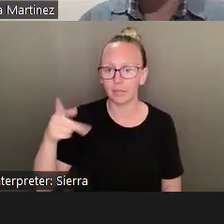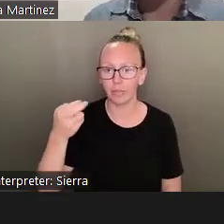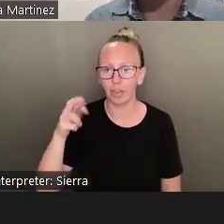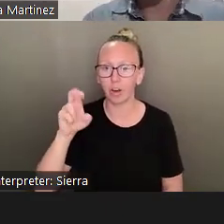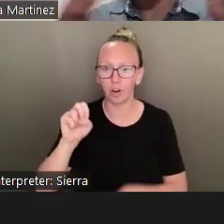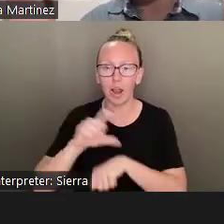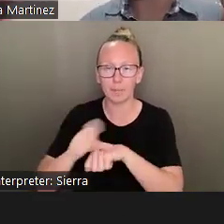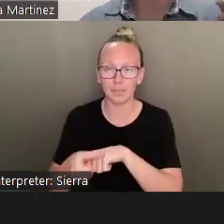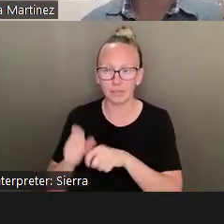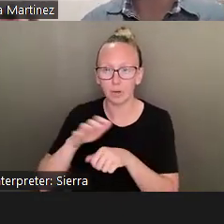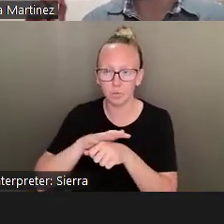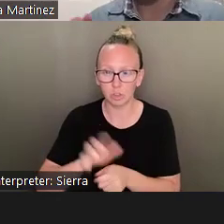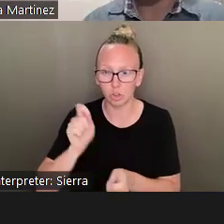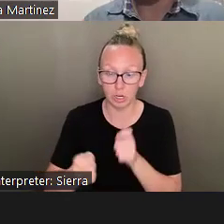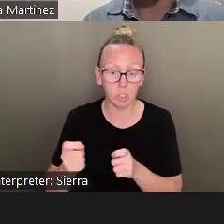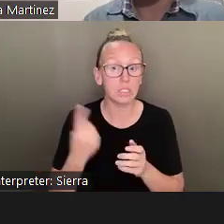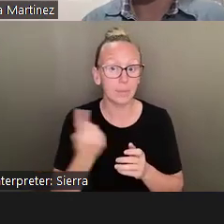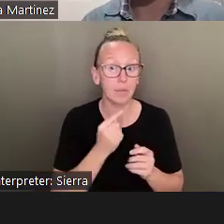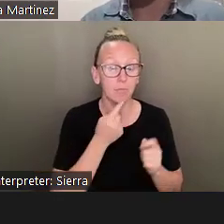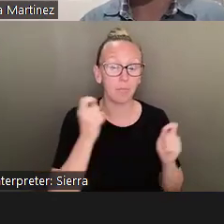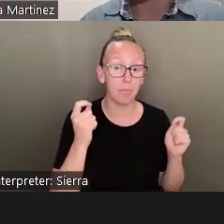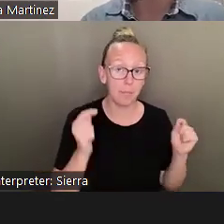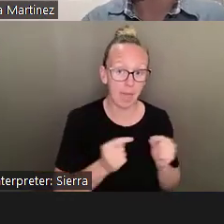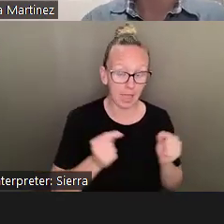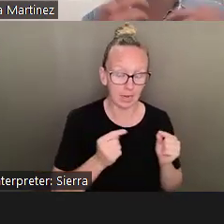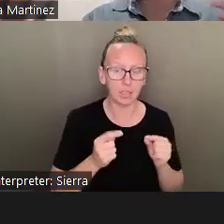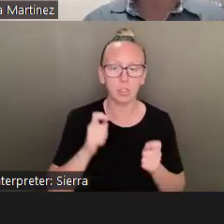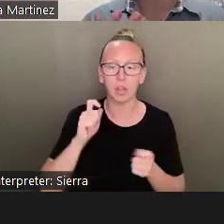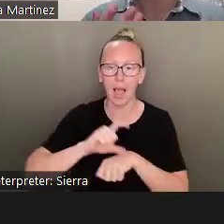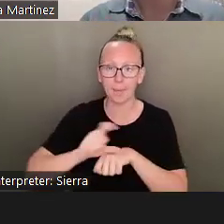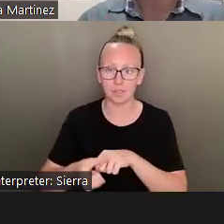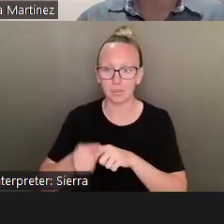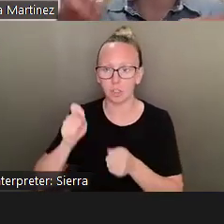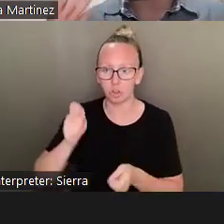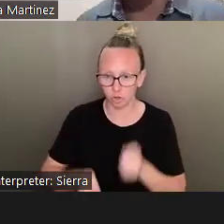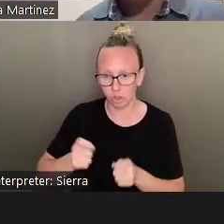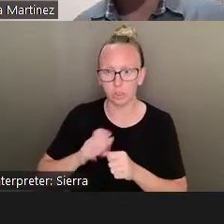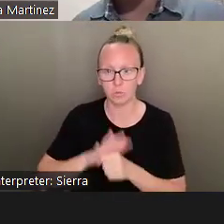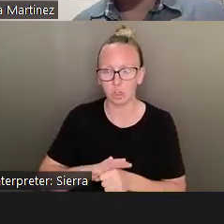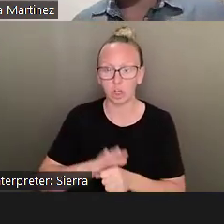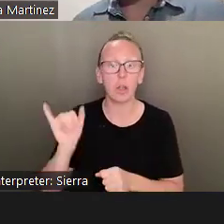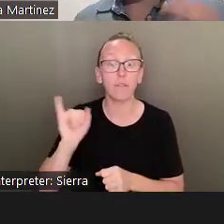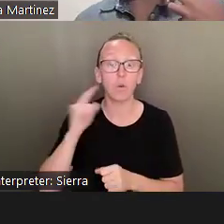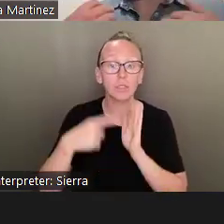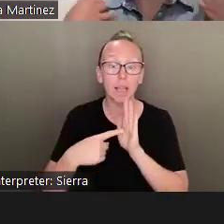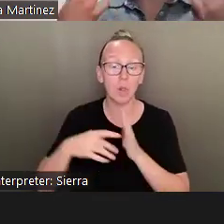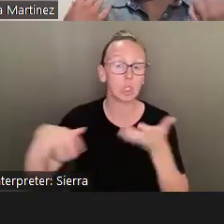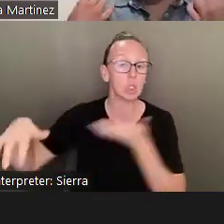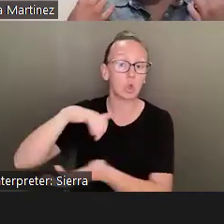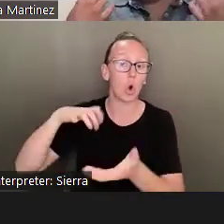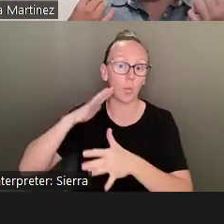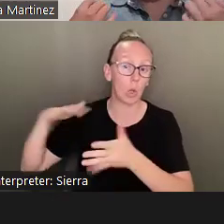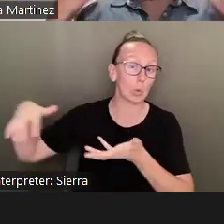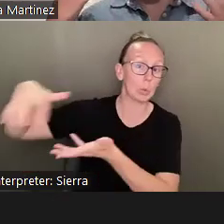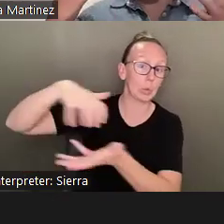put me into a pain flare is a change in atmospheric pressure. So say a big storm is rolling in and the pressure drops. The pressure inside